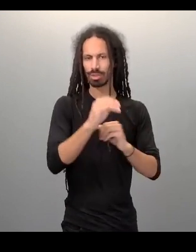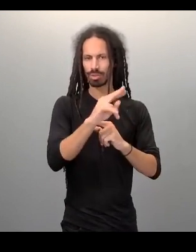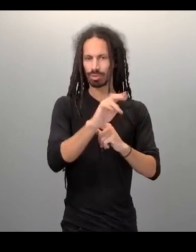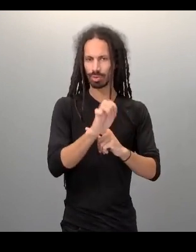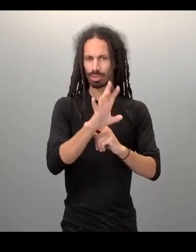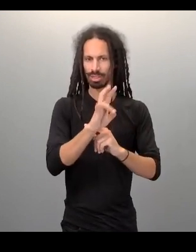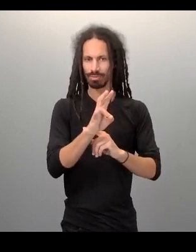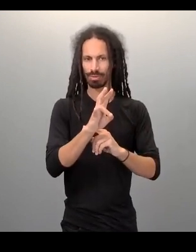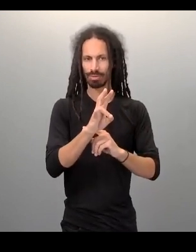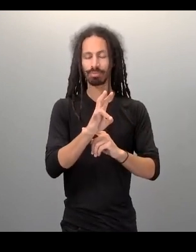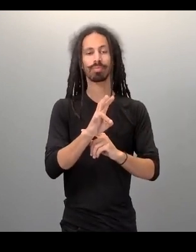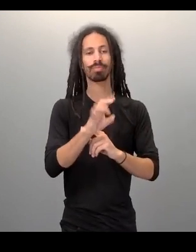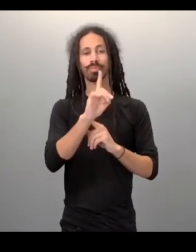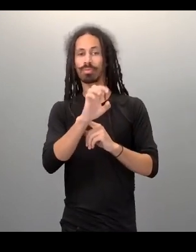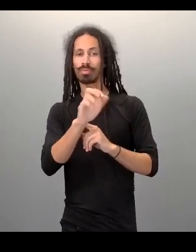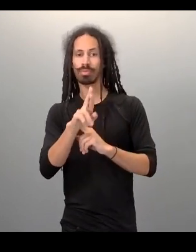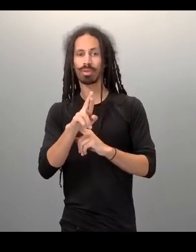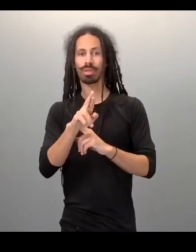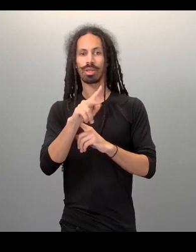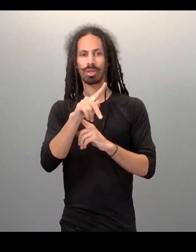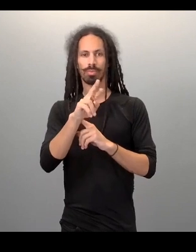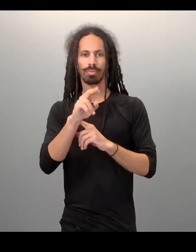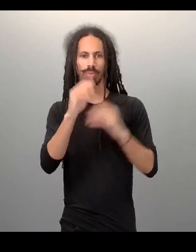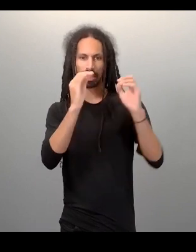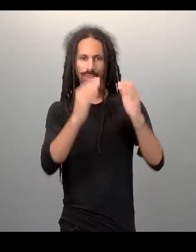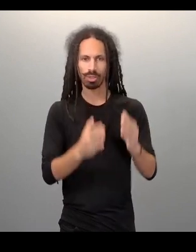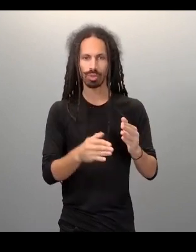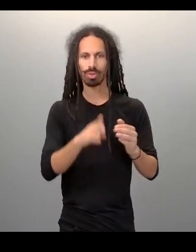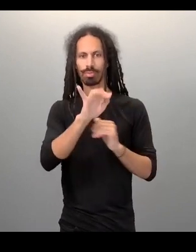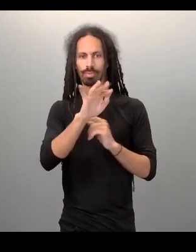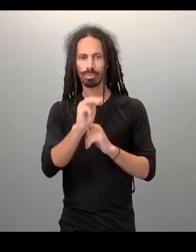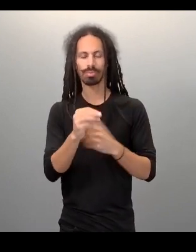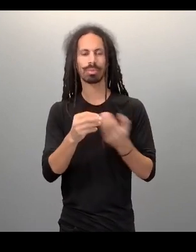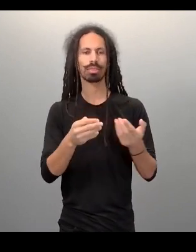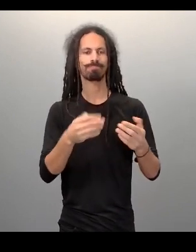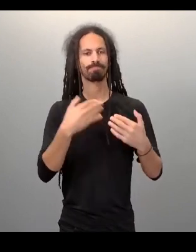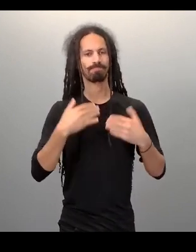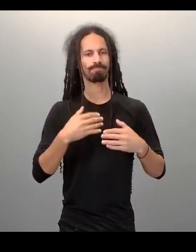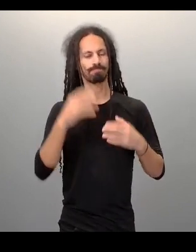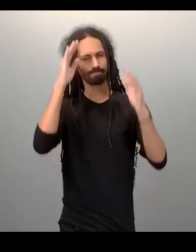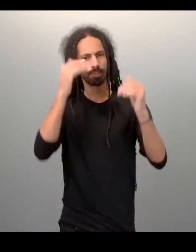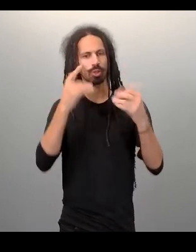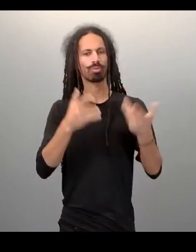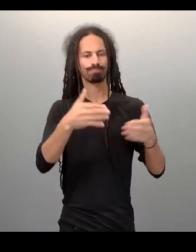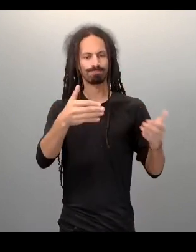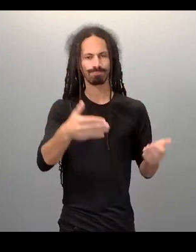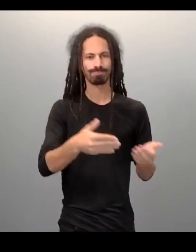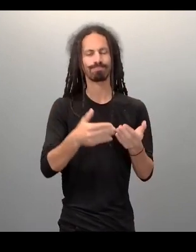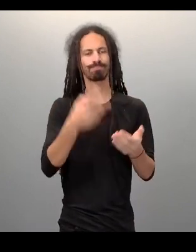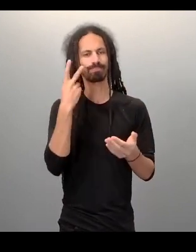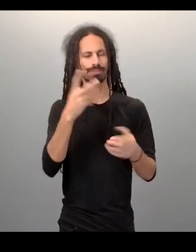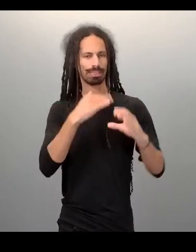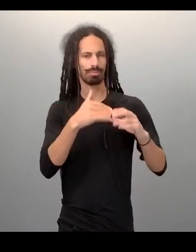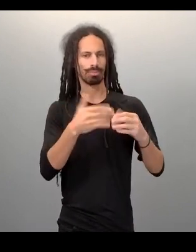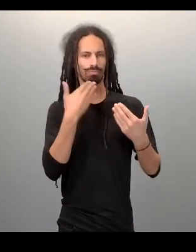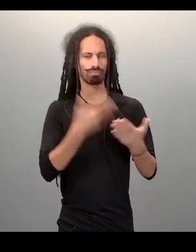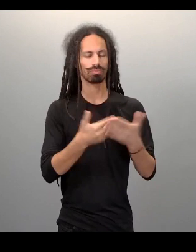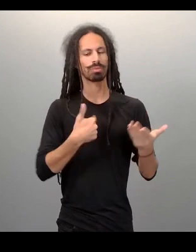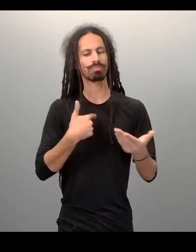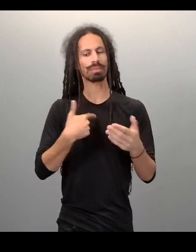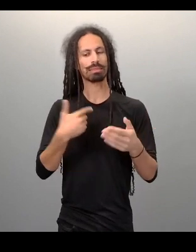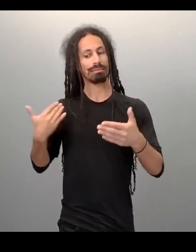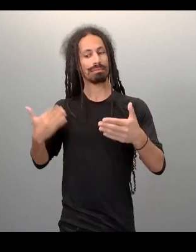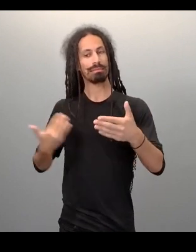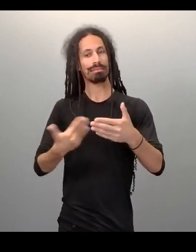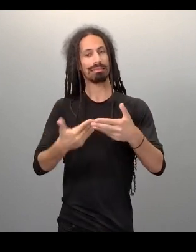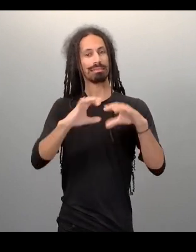Dear Professor Binns, I hope this email finds you well. I am writing to explain my absence in our upcoming history of magic class next